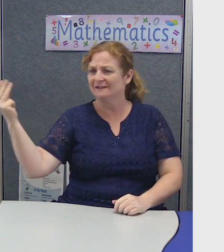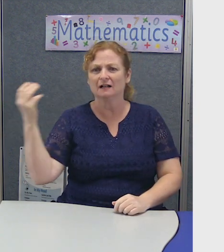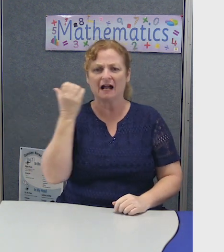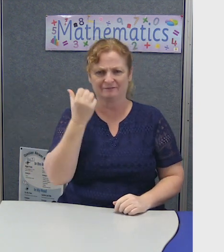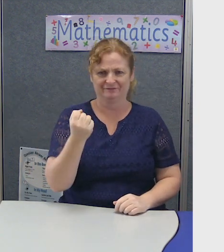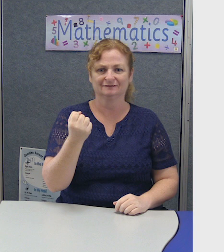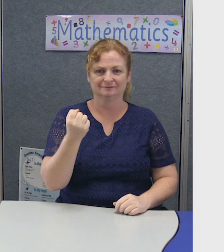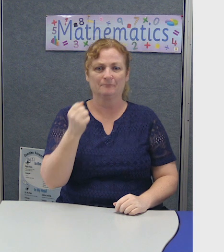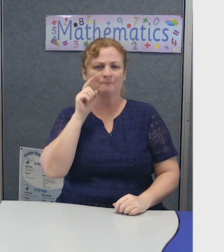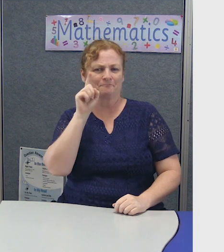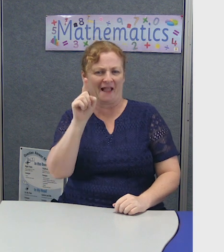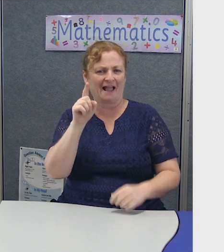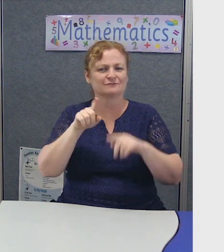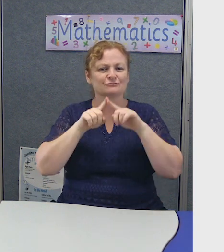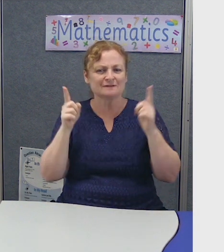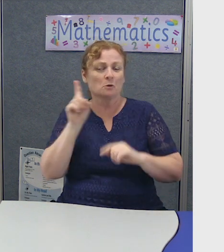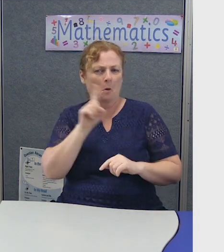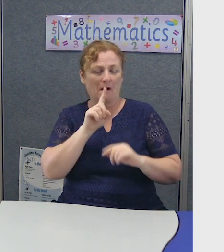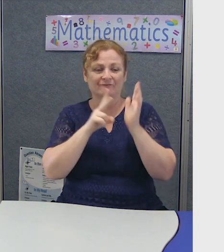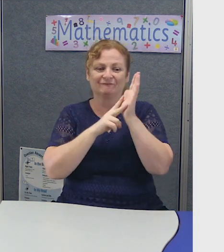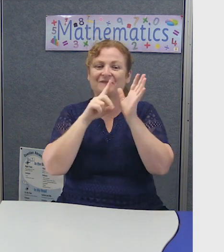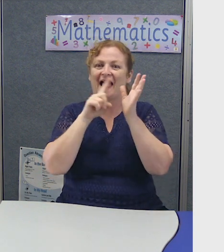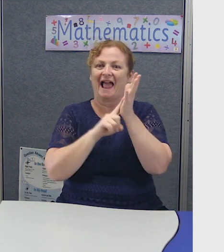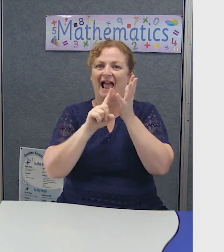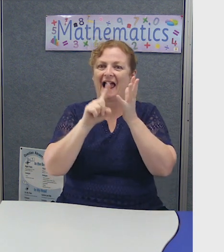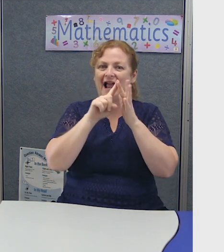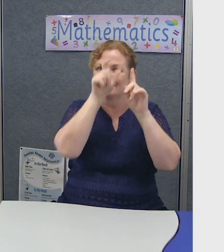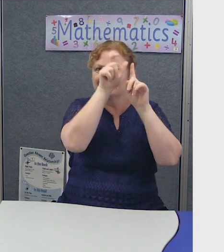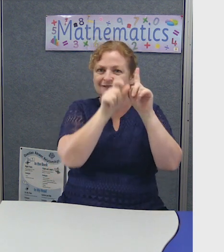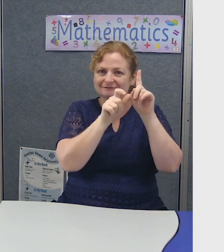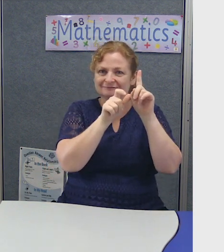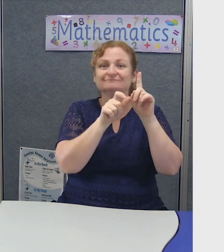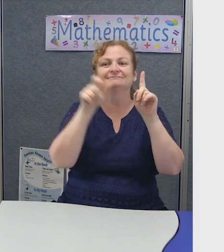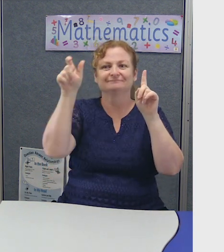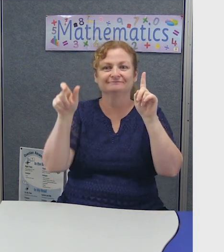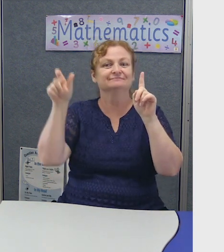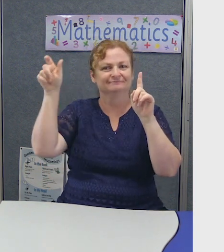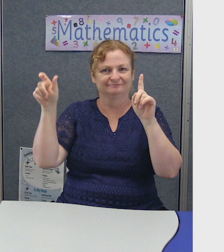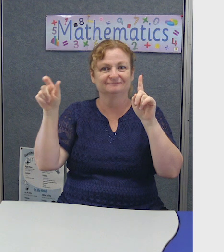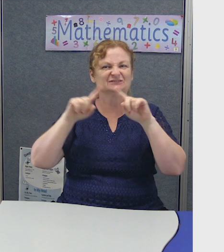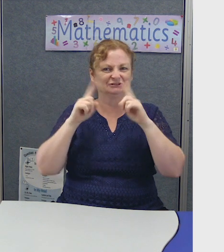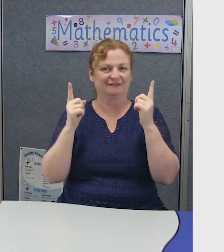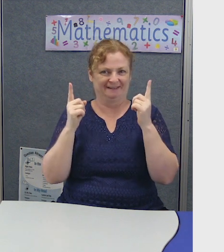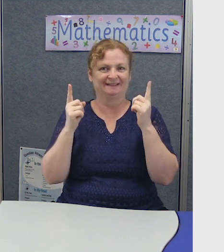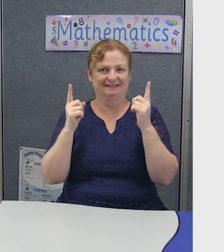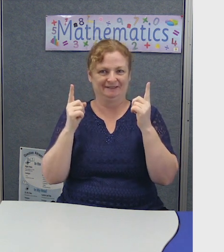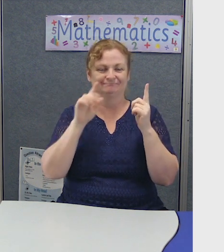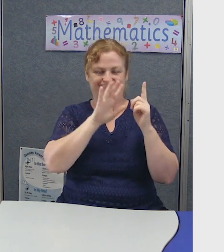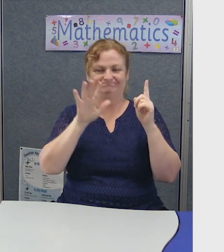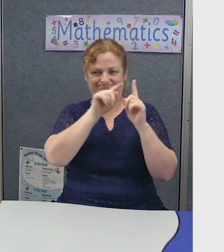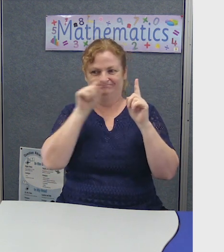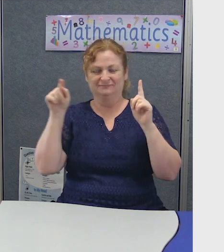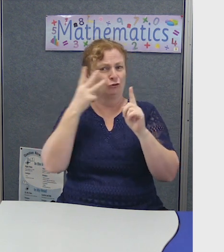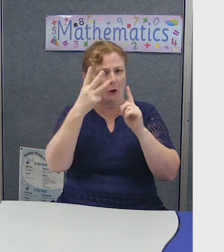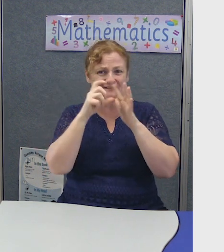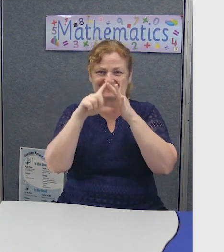But even though it is the same digit, each one has a different value